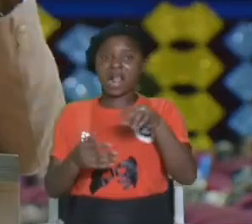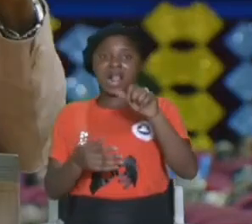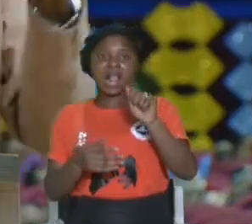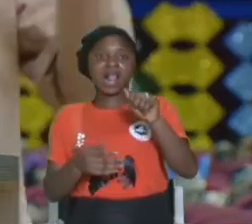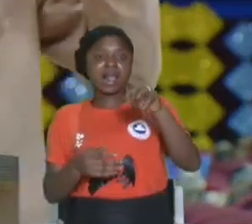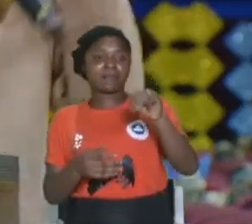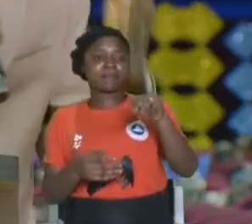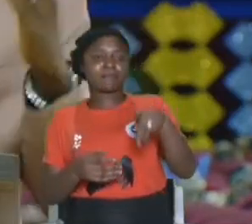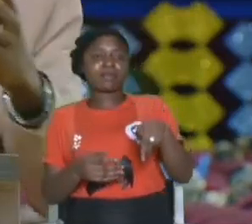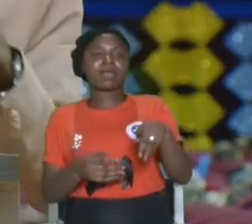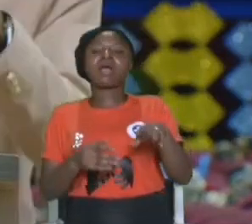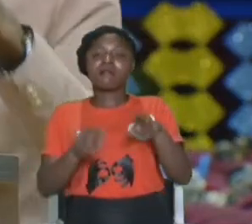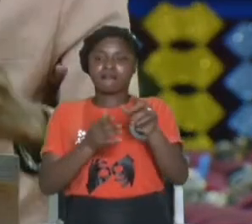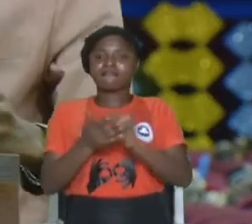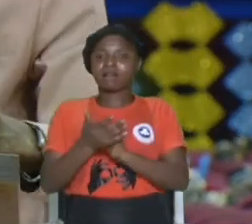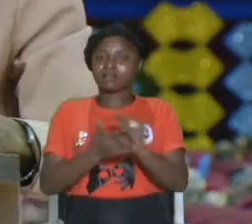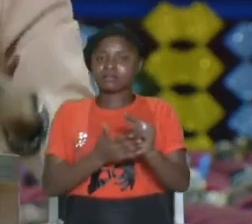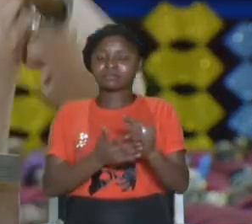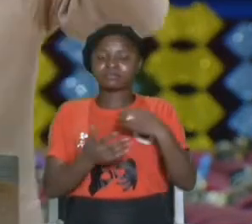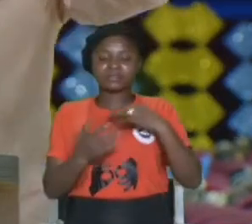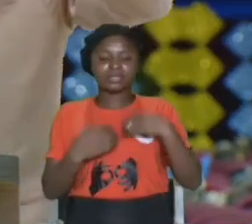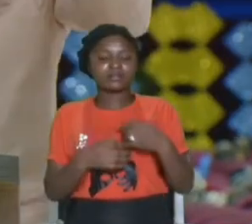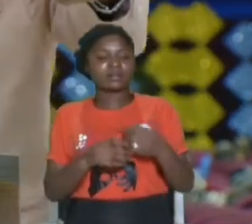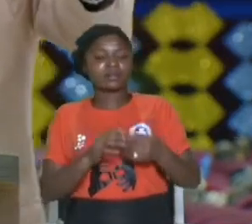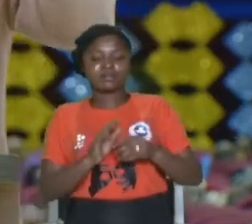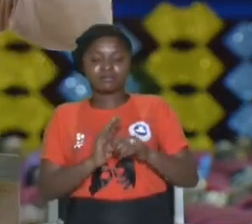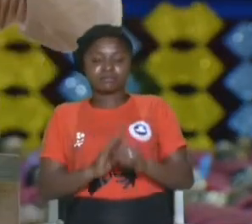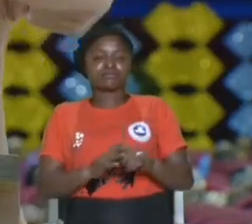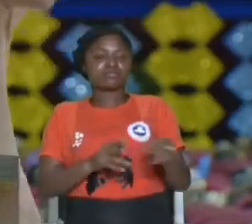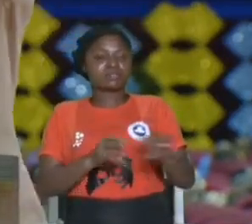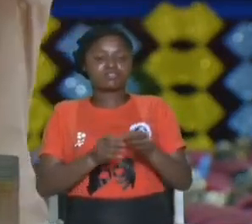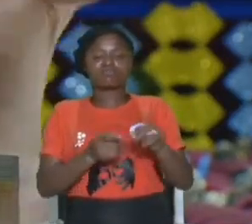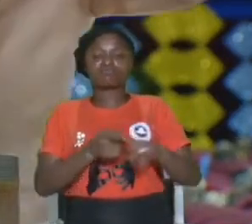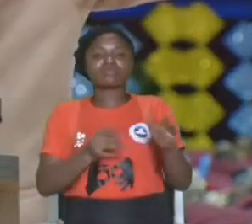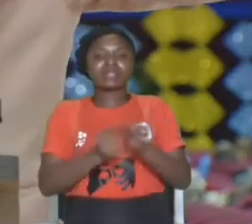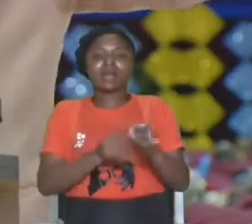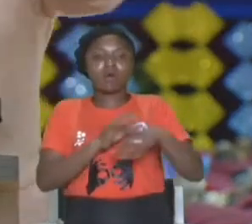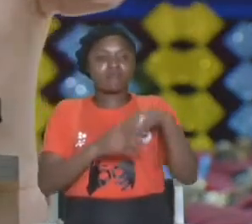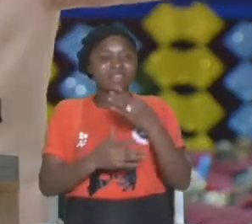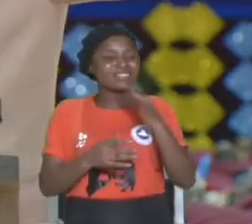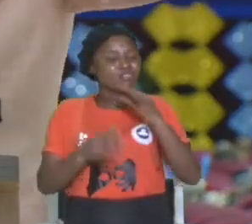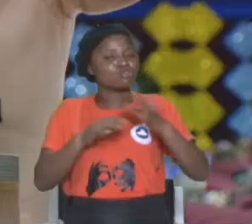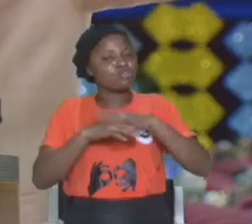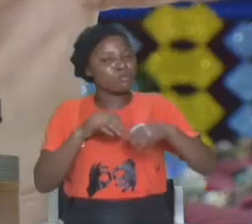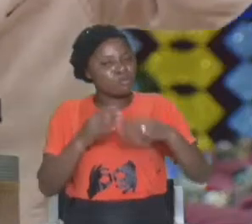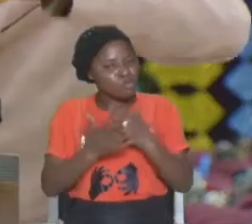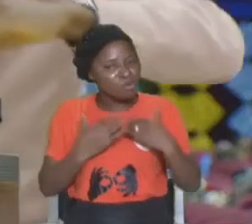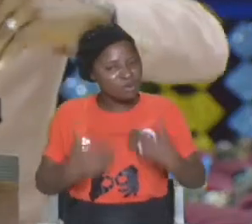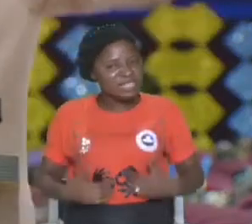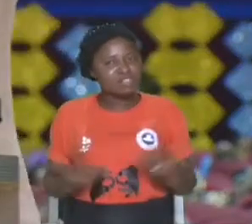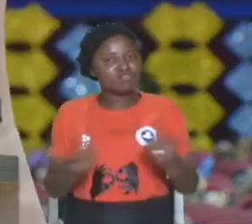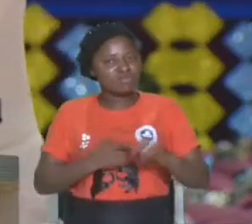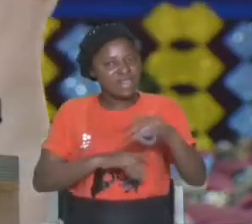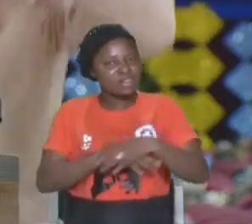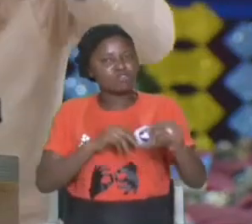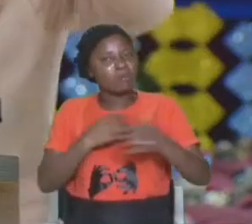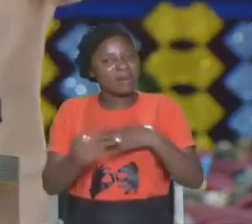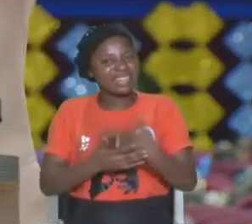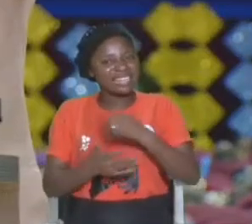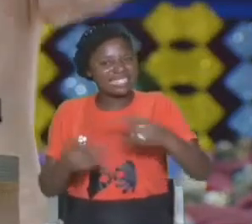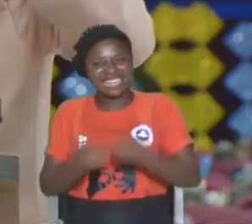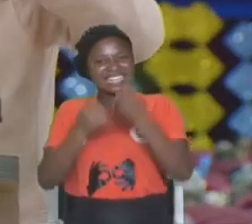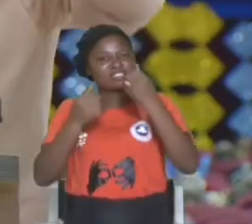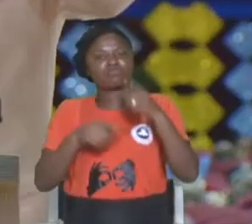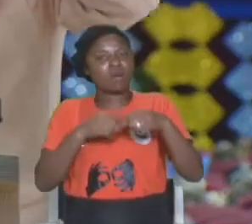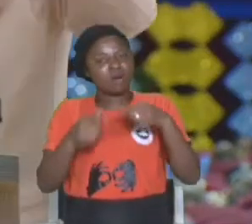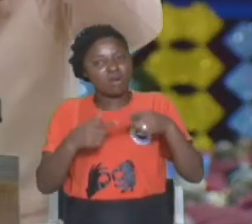Amplified added protection to that comfort. There is somebody tonight, no matter the challenges you are currently going through, the rod